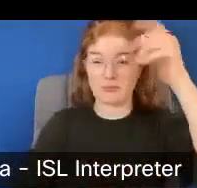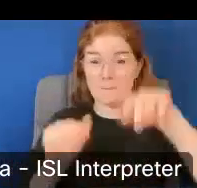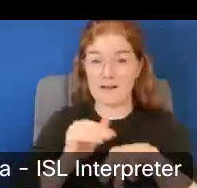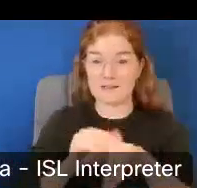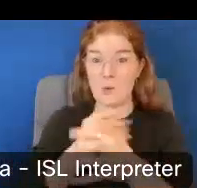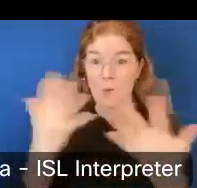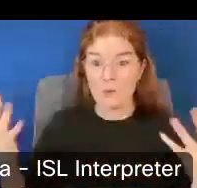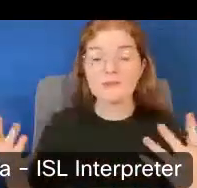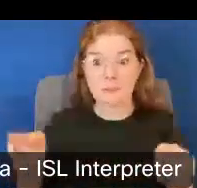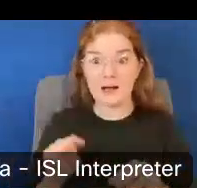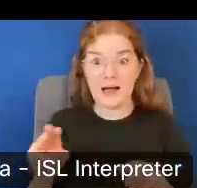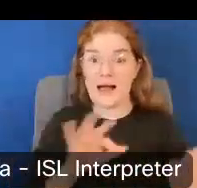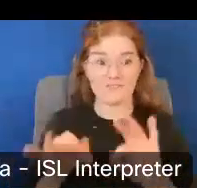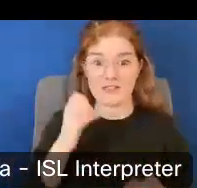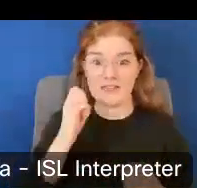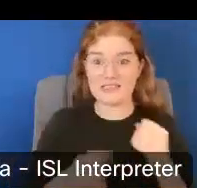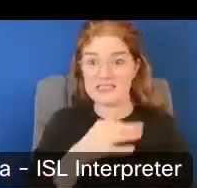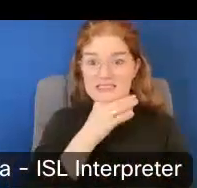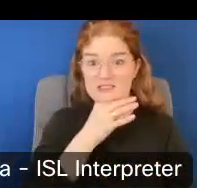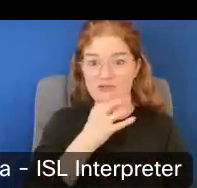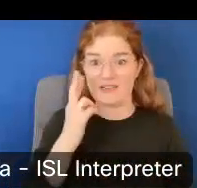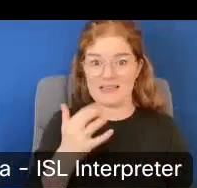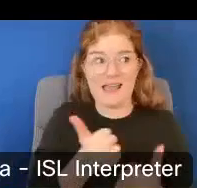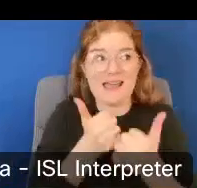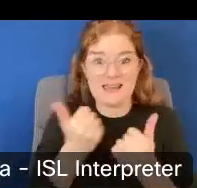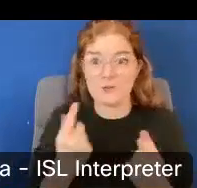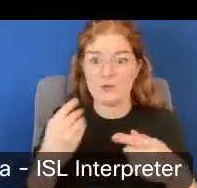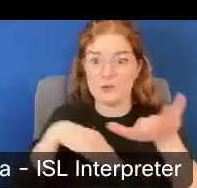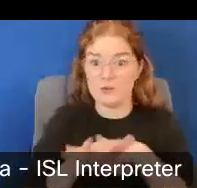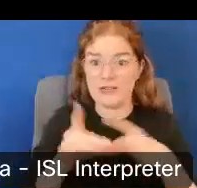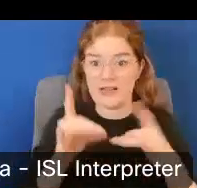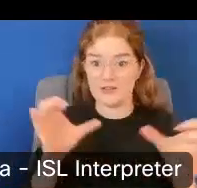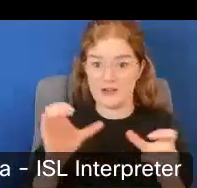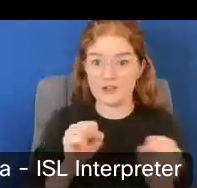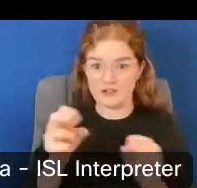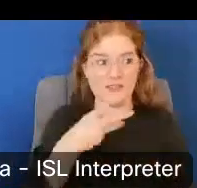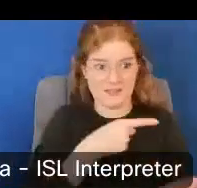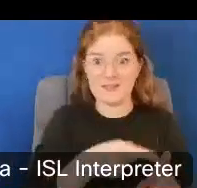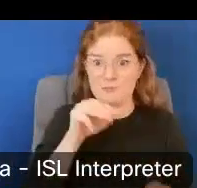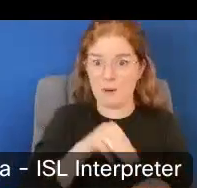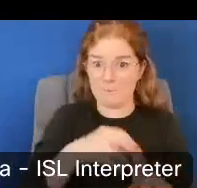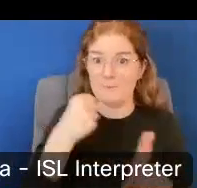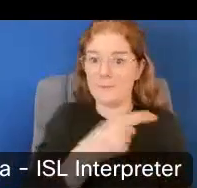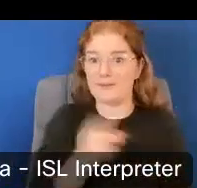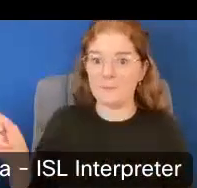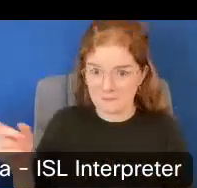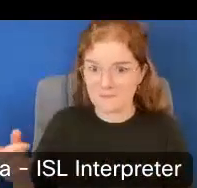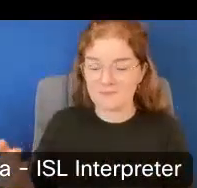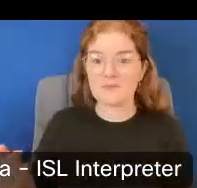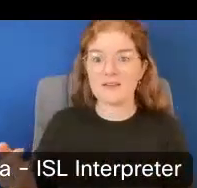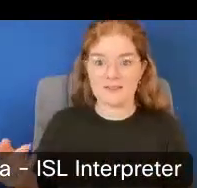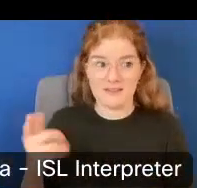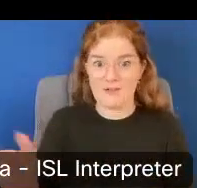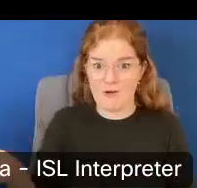stakeholder mapping we realized that anybody that has anything to do with healthcare is involved in patient safety.